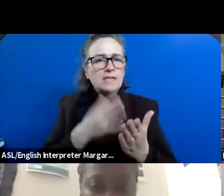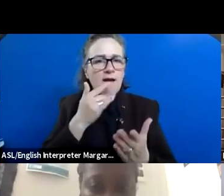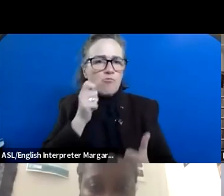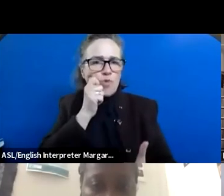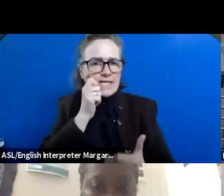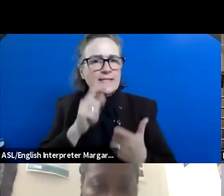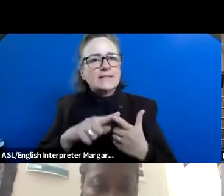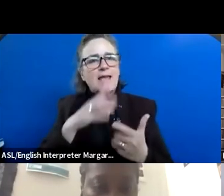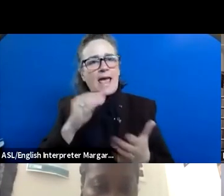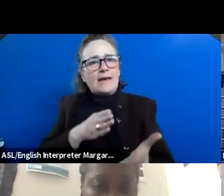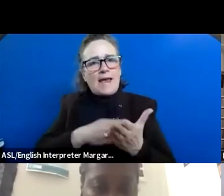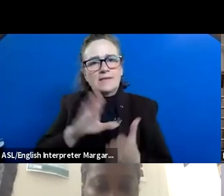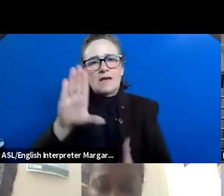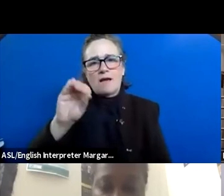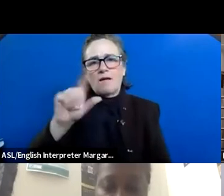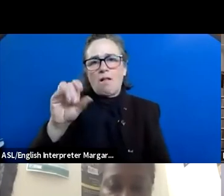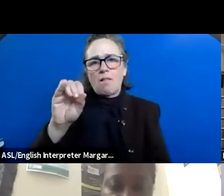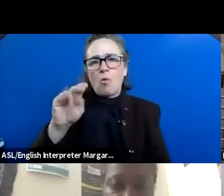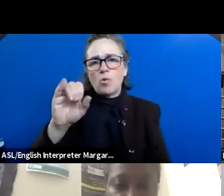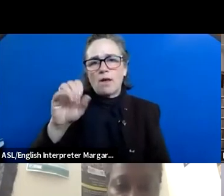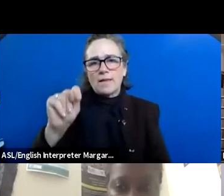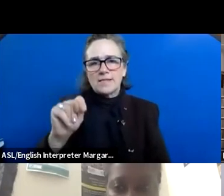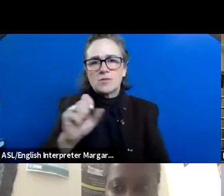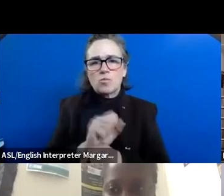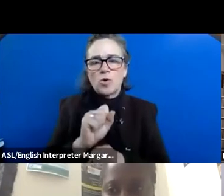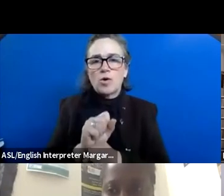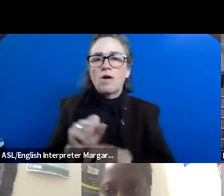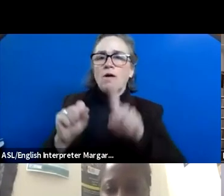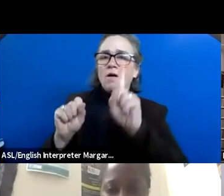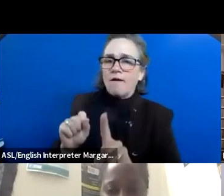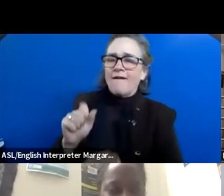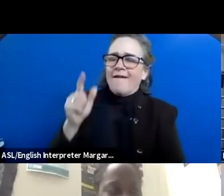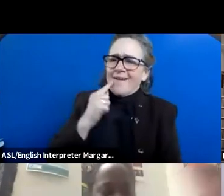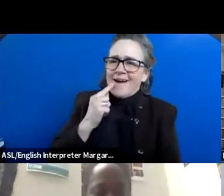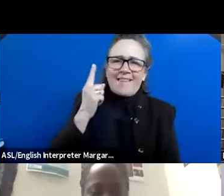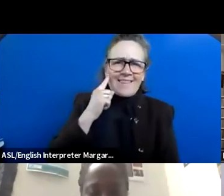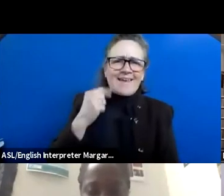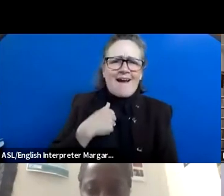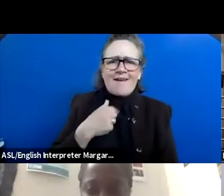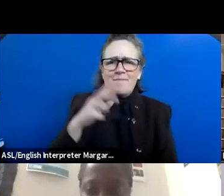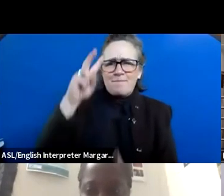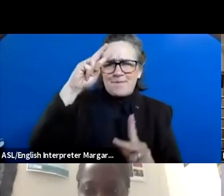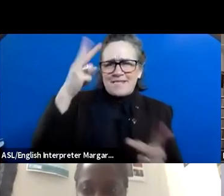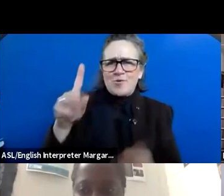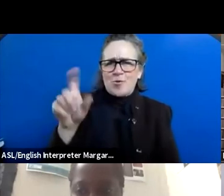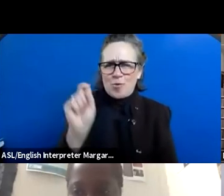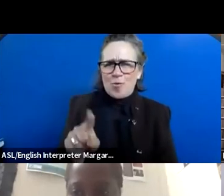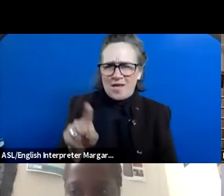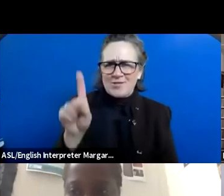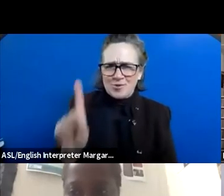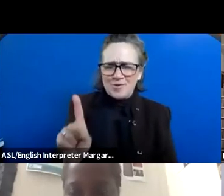Thank you. I think you answered, I actually misrepresented the question. He was asking, or they were